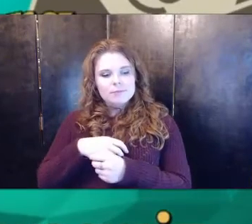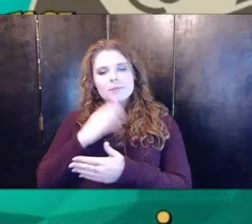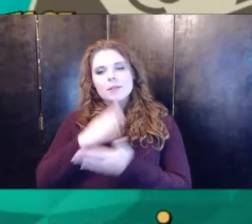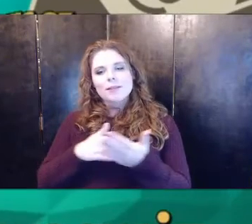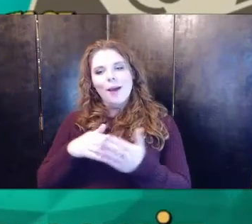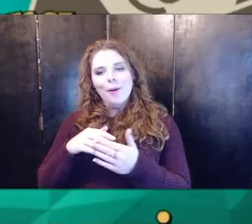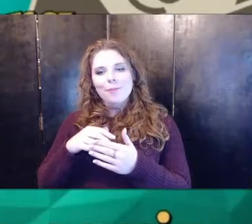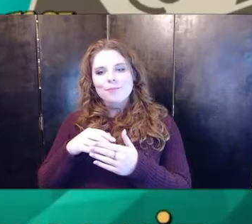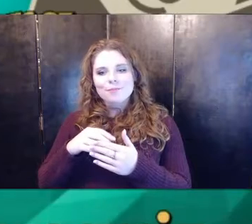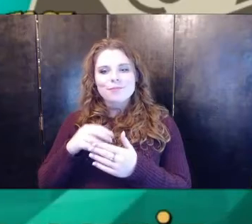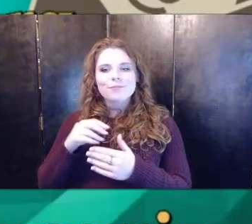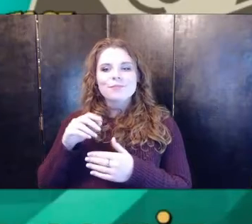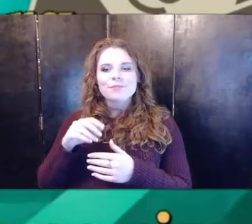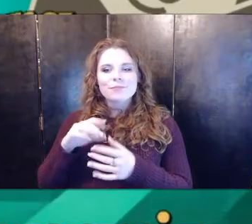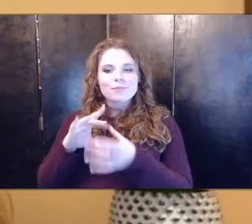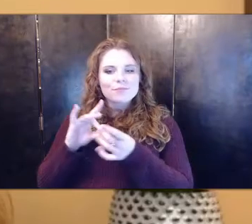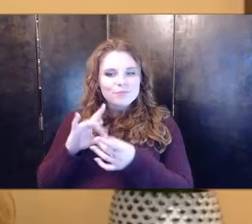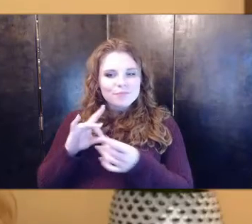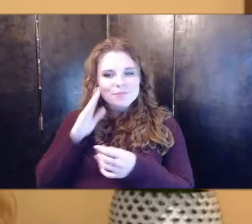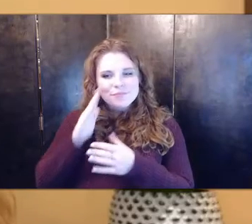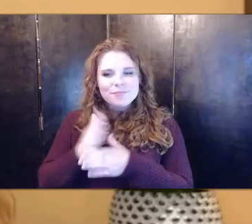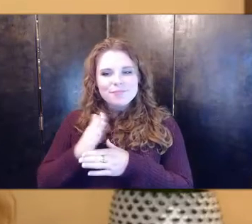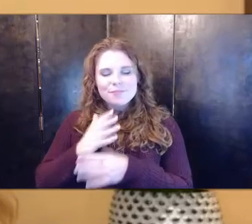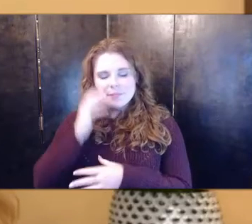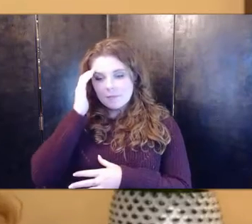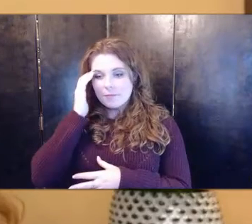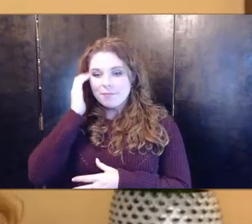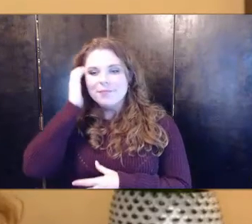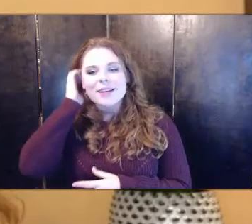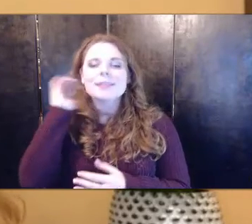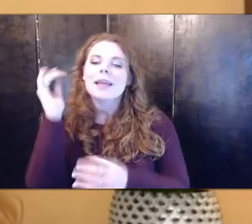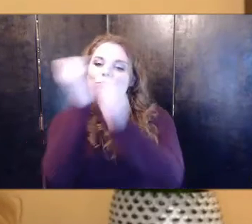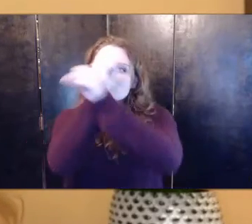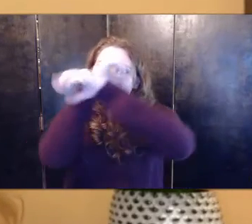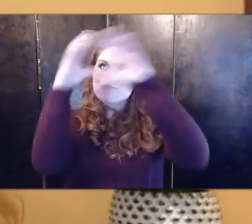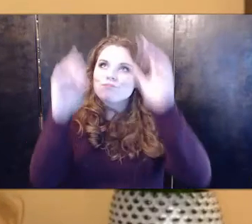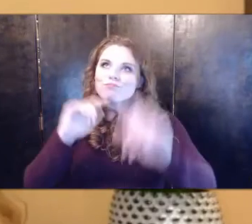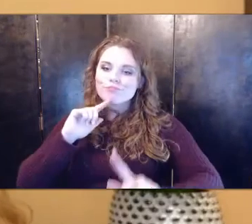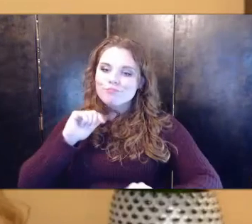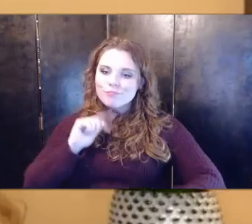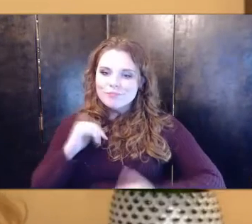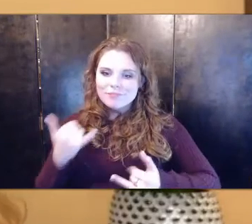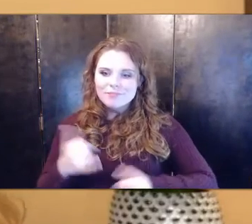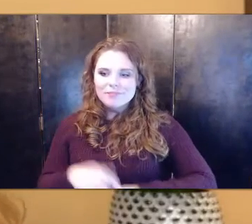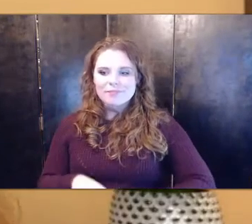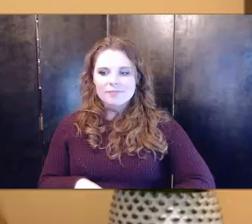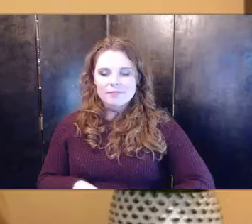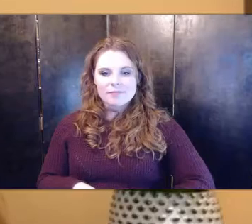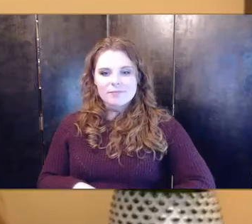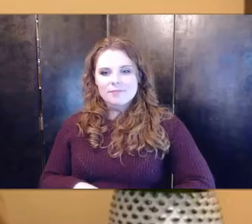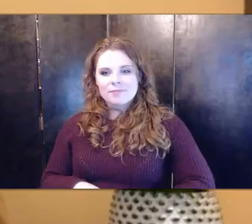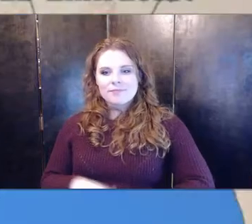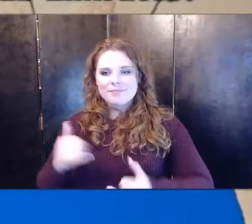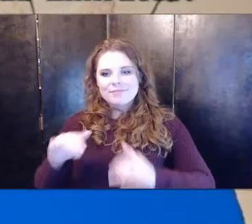of your treats here in a couple of weeks. Okay, time to picture today's answers now. We'll jump back first to